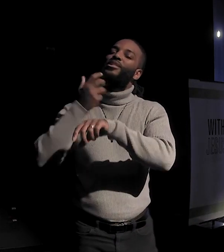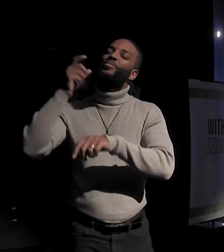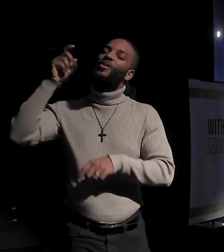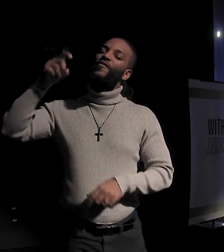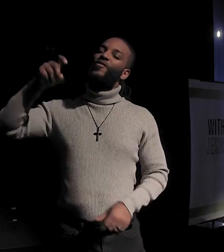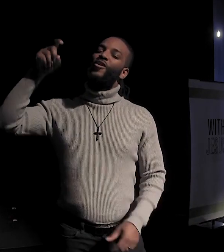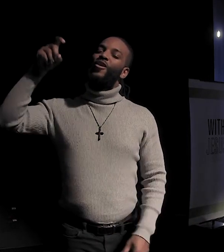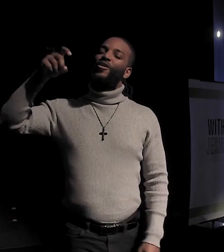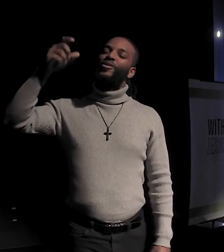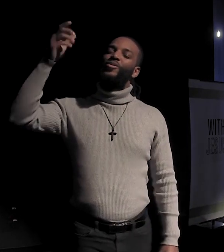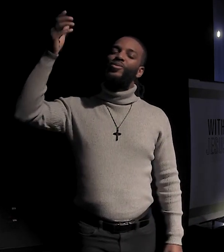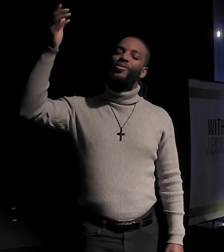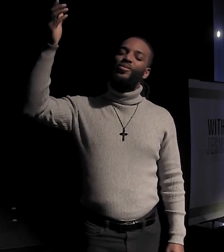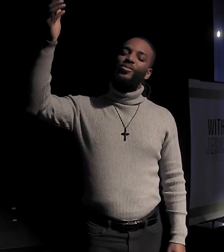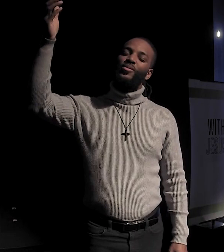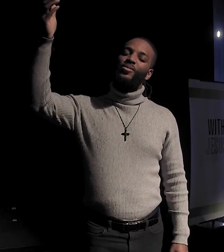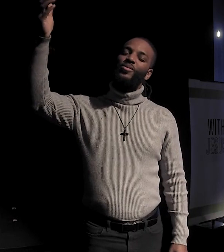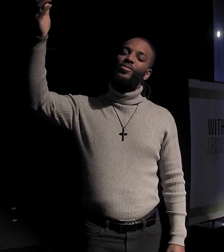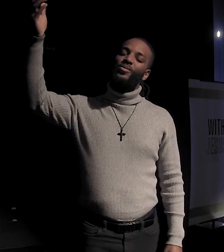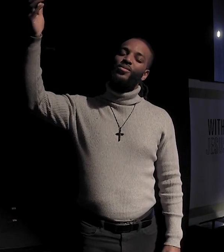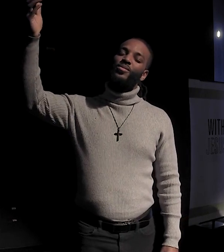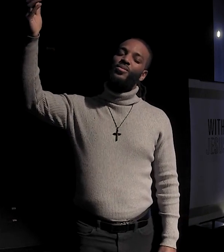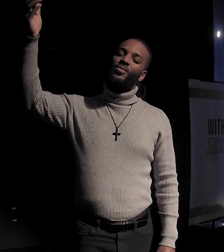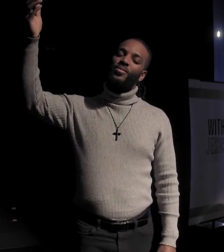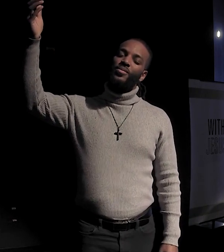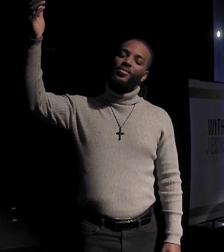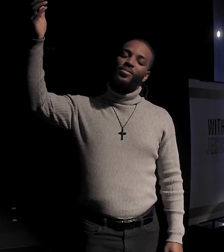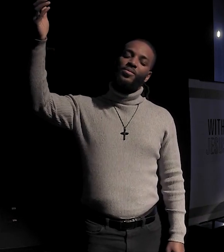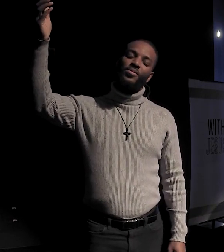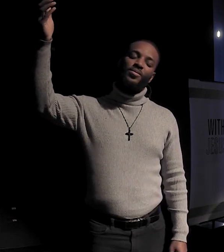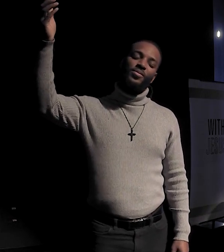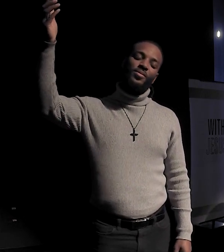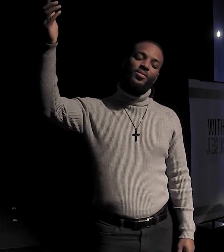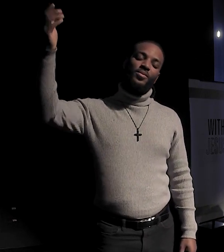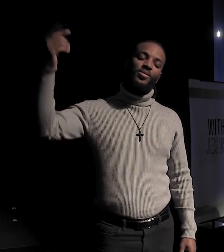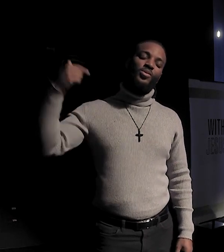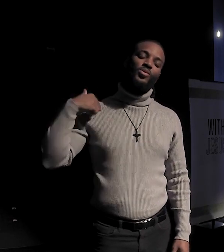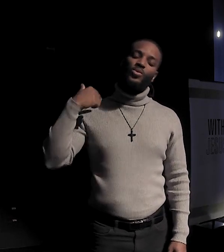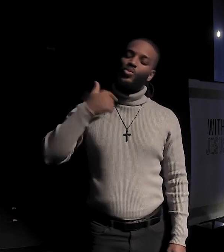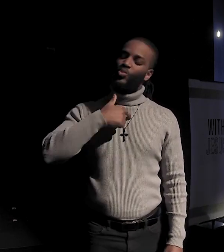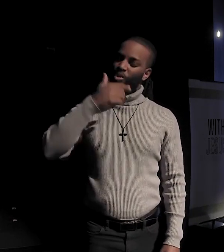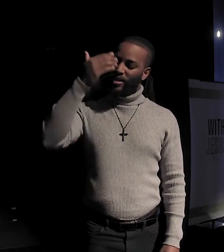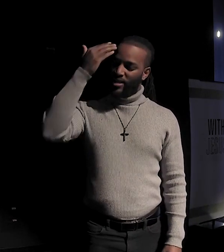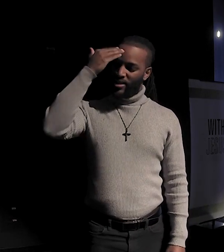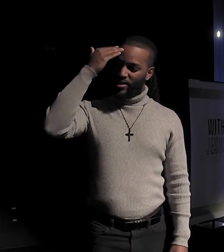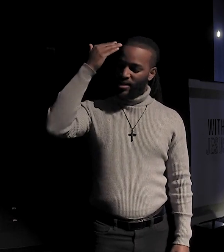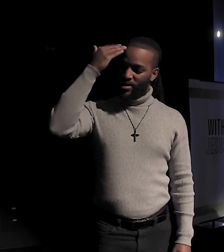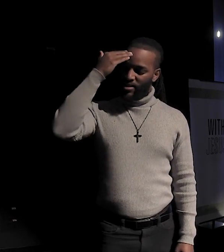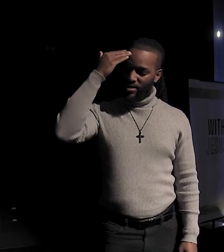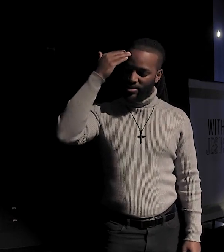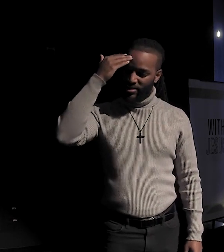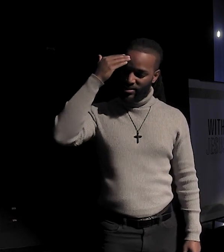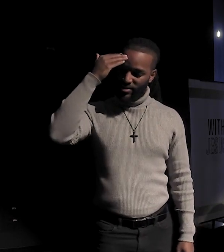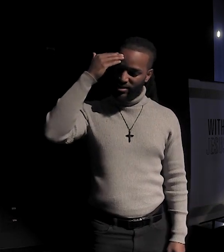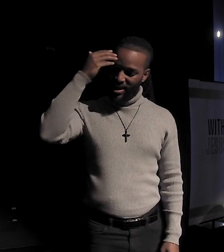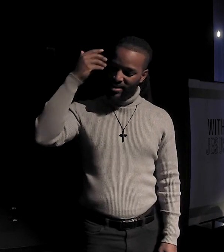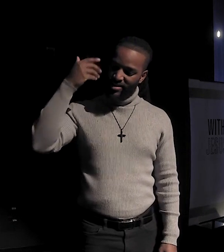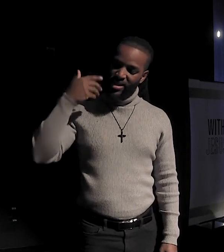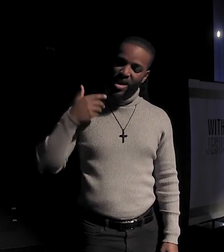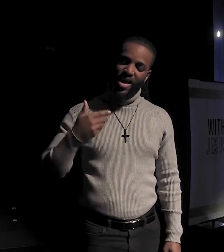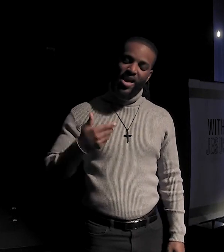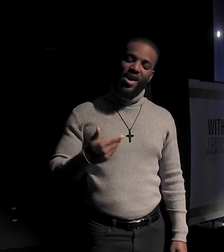I'm desperate for you. We acknowledge